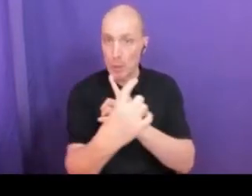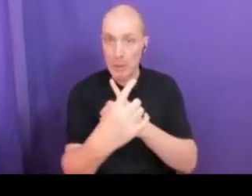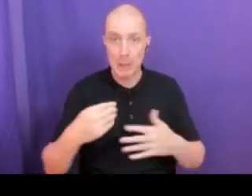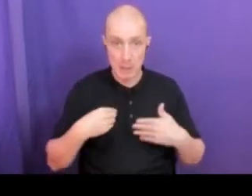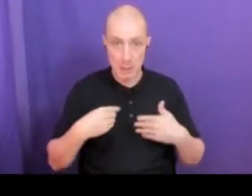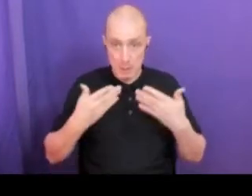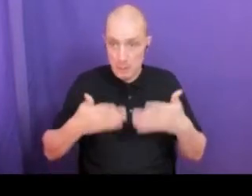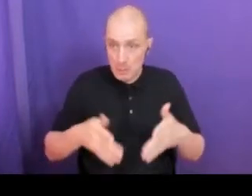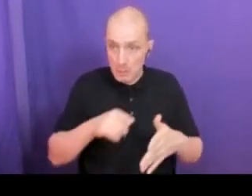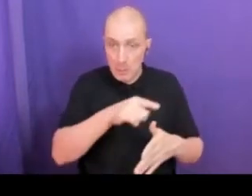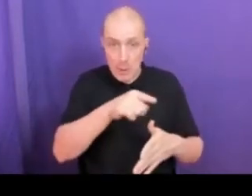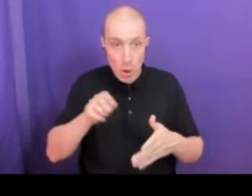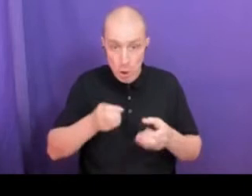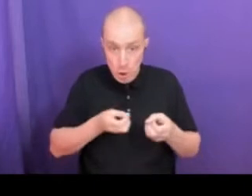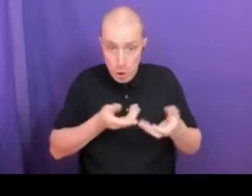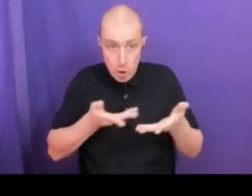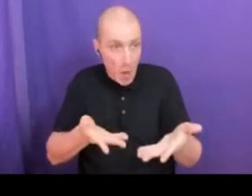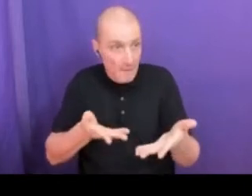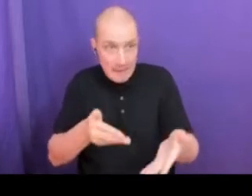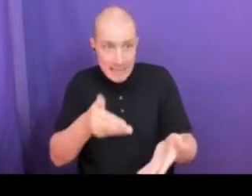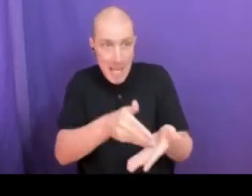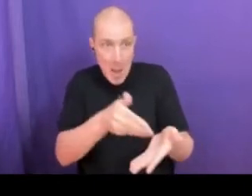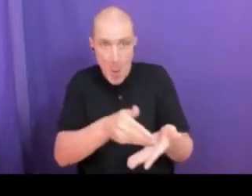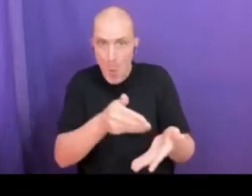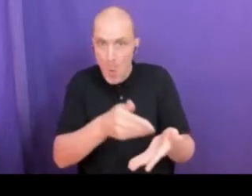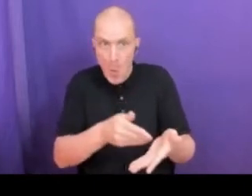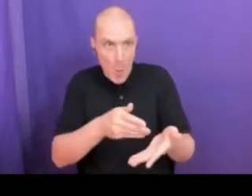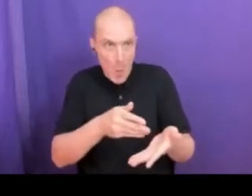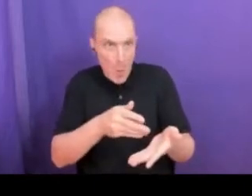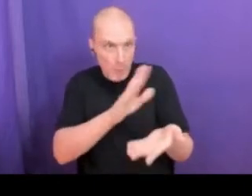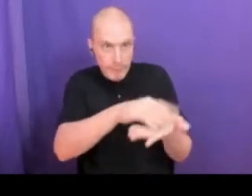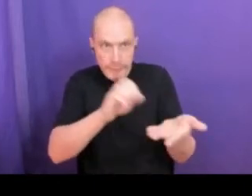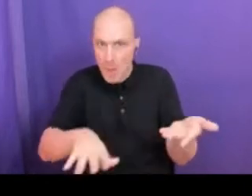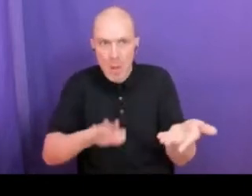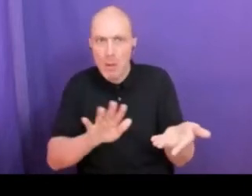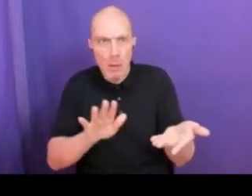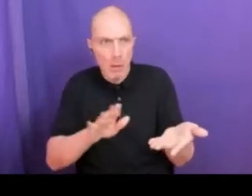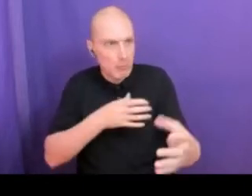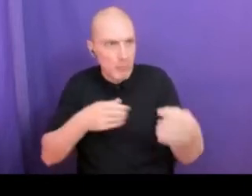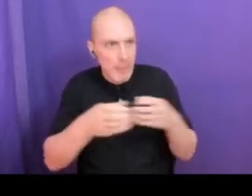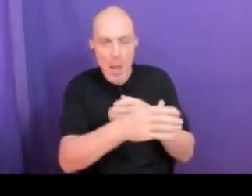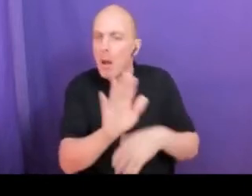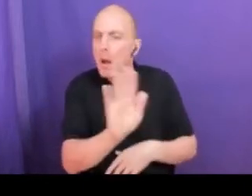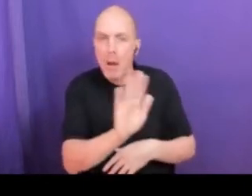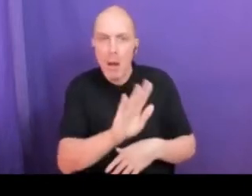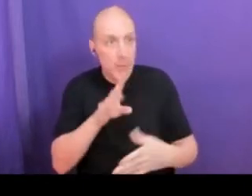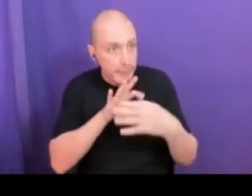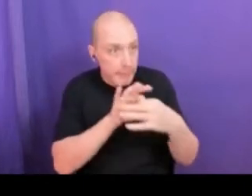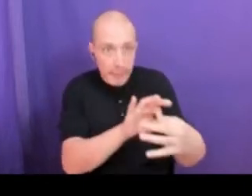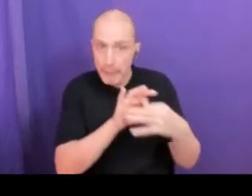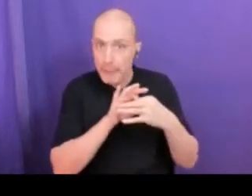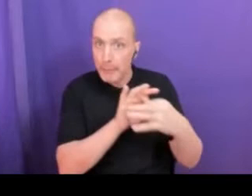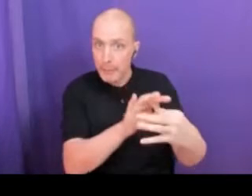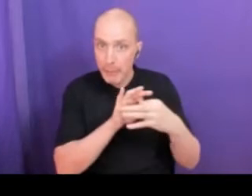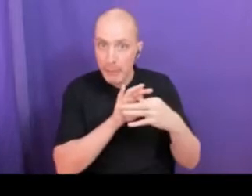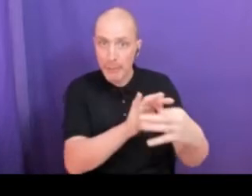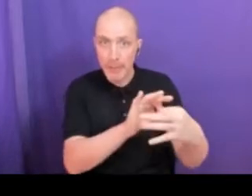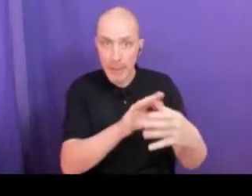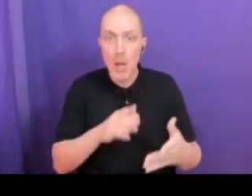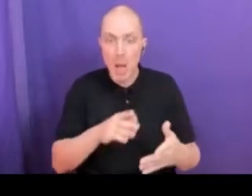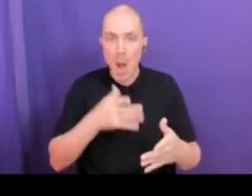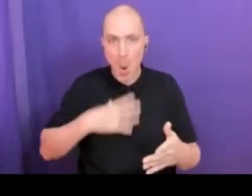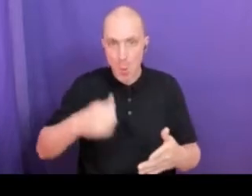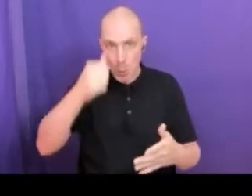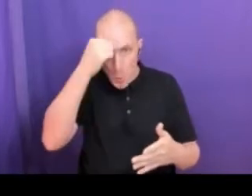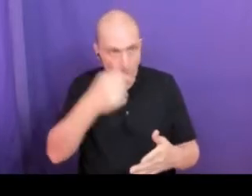services. We've got no intention whatsoever of replacing those services. So we really need to know what's already happening, what's already out there, what's